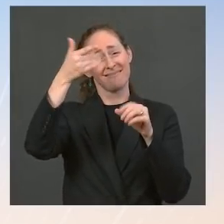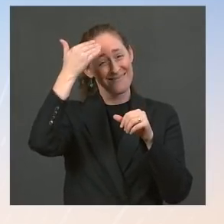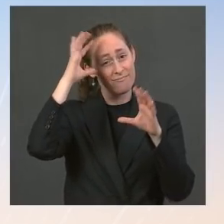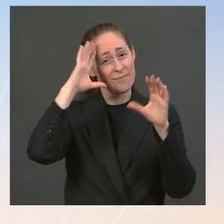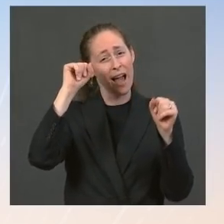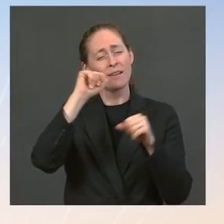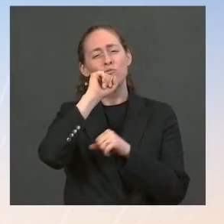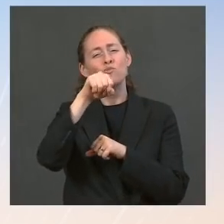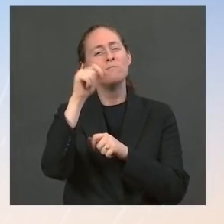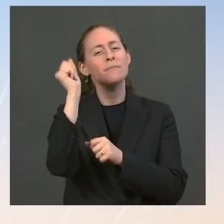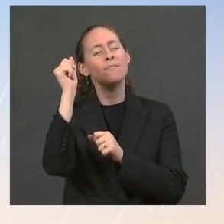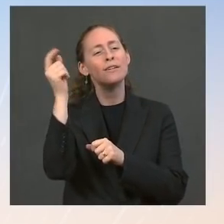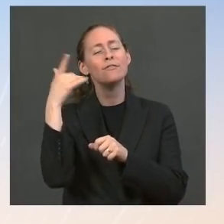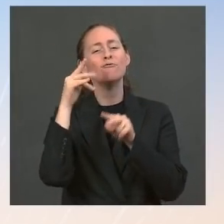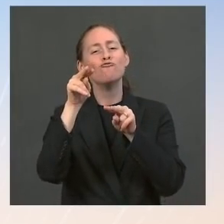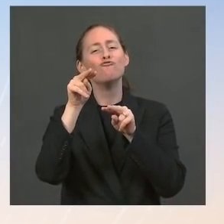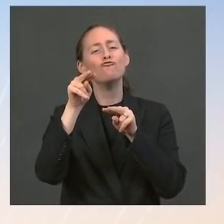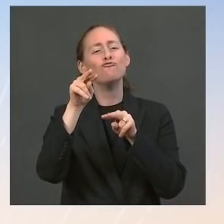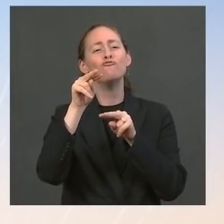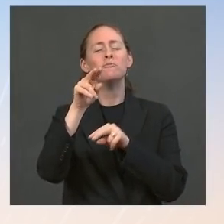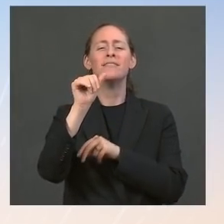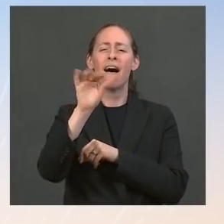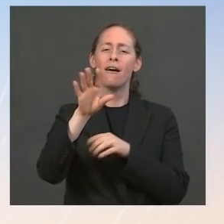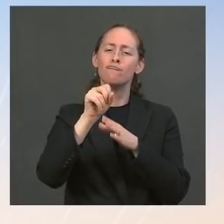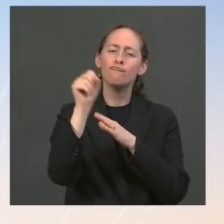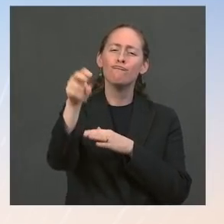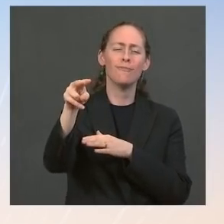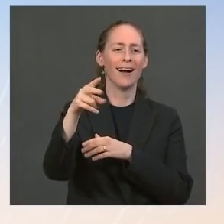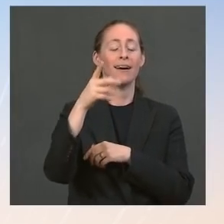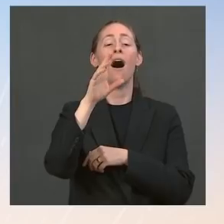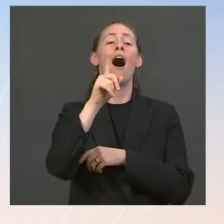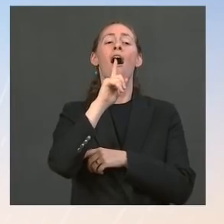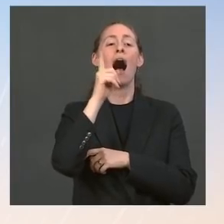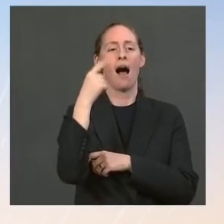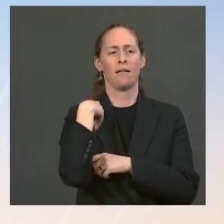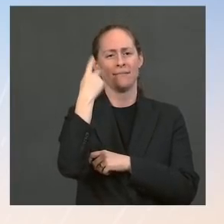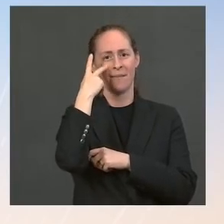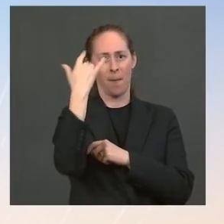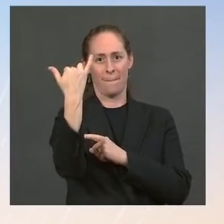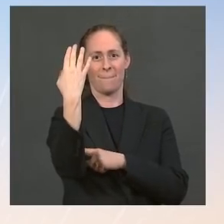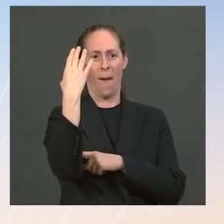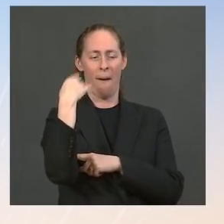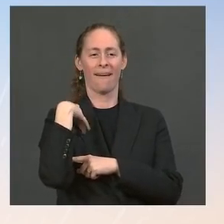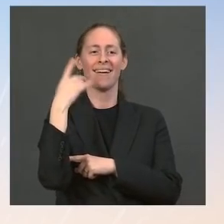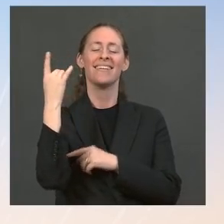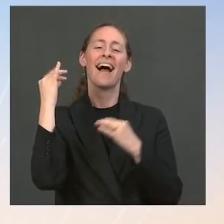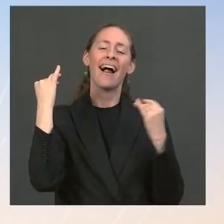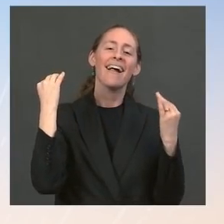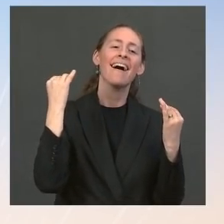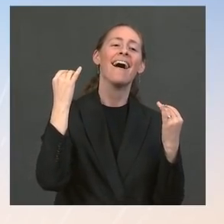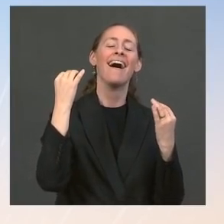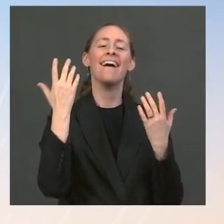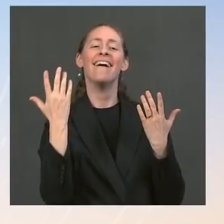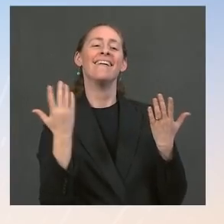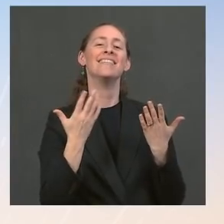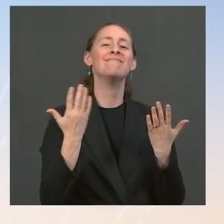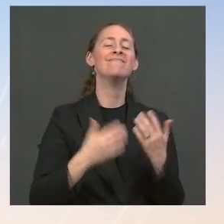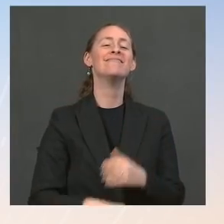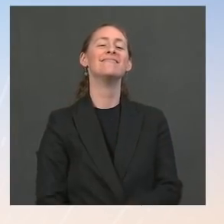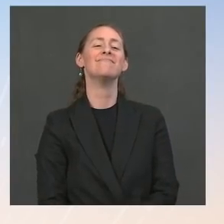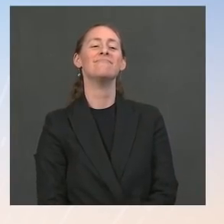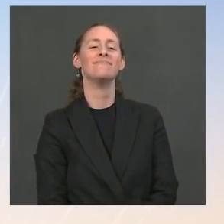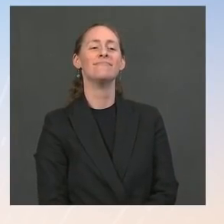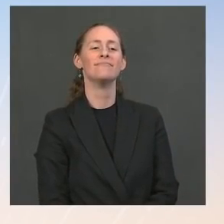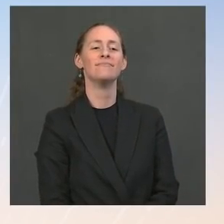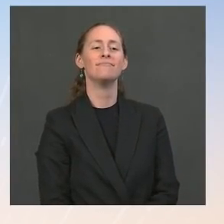night. No, look, I think what the president, and I saw him this morning, he was reflecting on how it was, and I think this is a tradition,